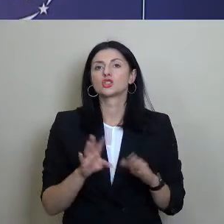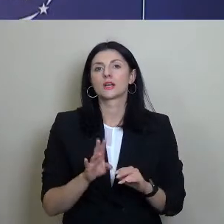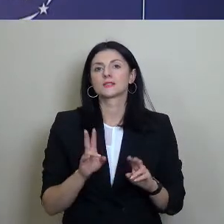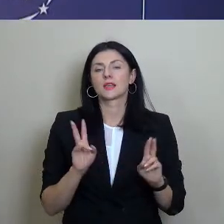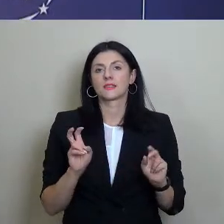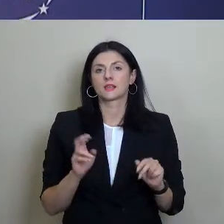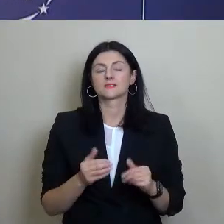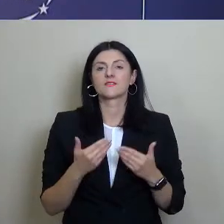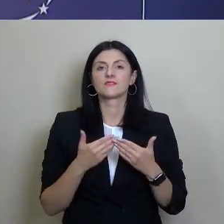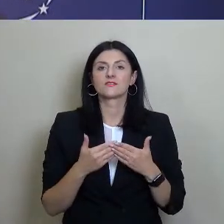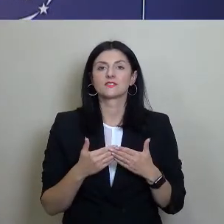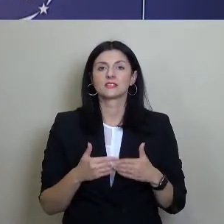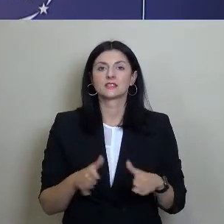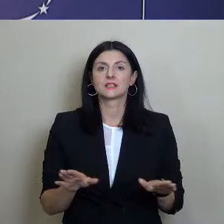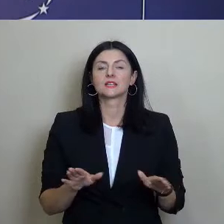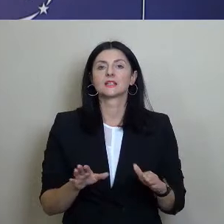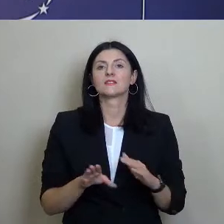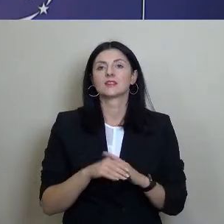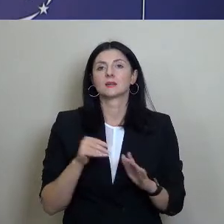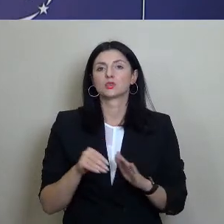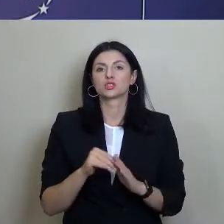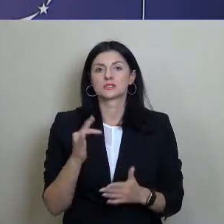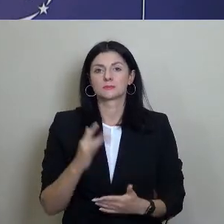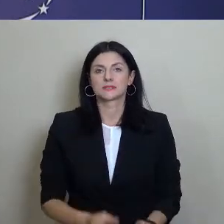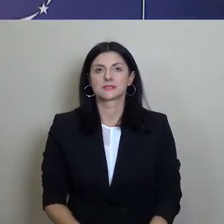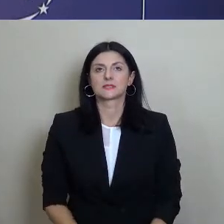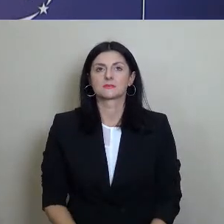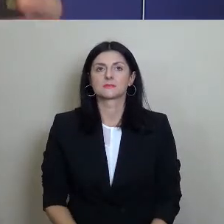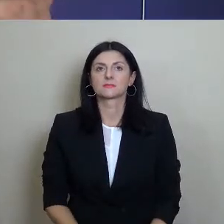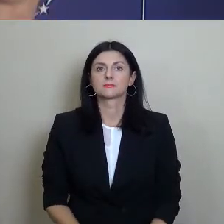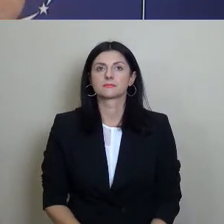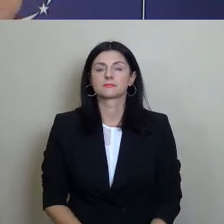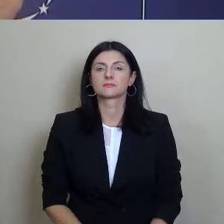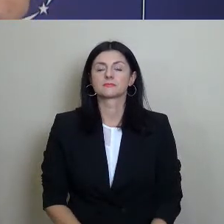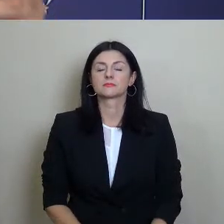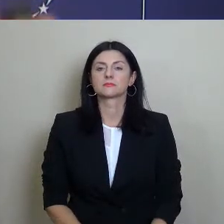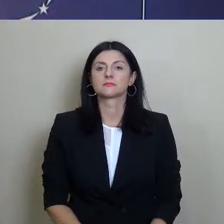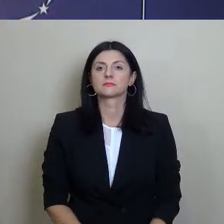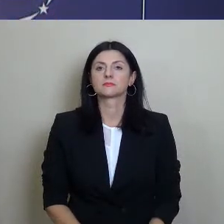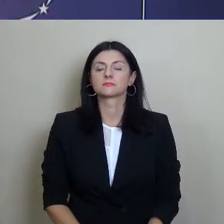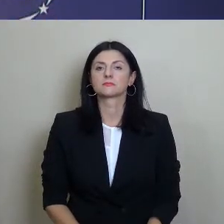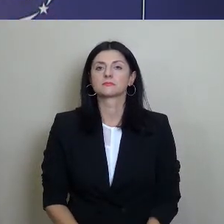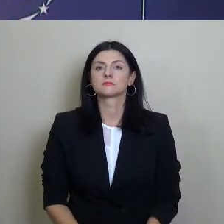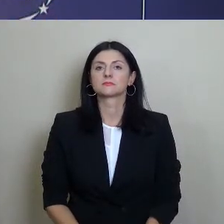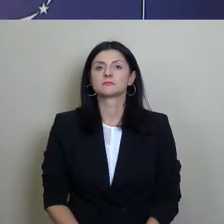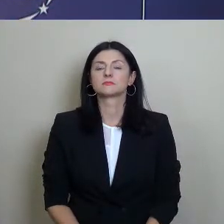is a question about the name, the open party lists.